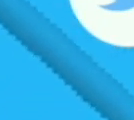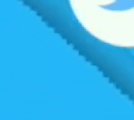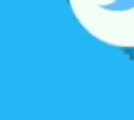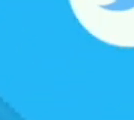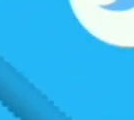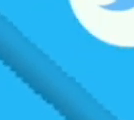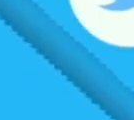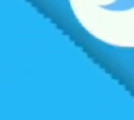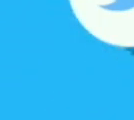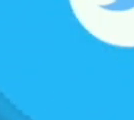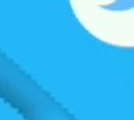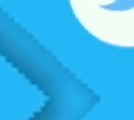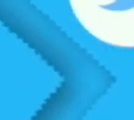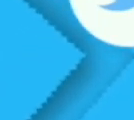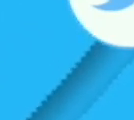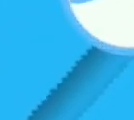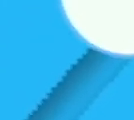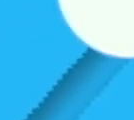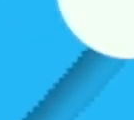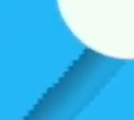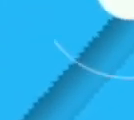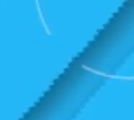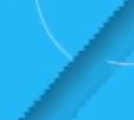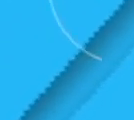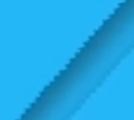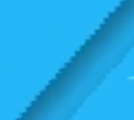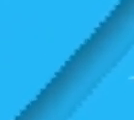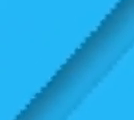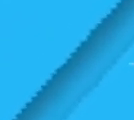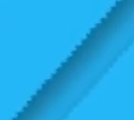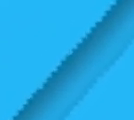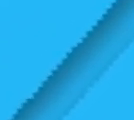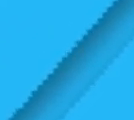news, live event coverage, web exclusives, and much more.